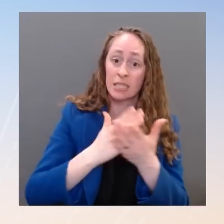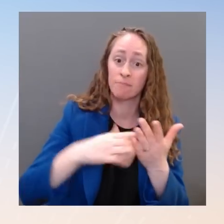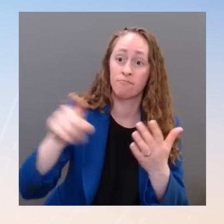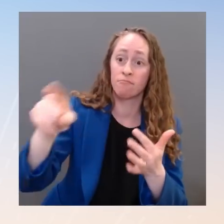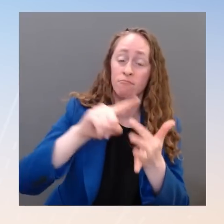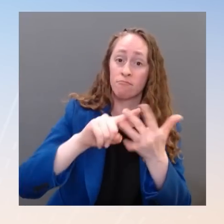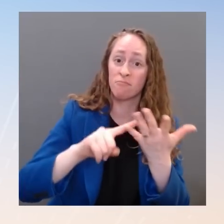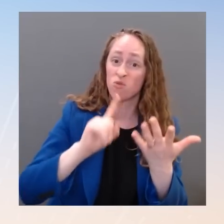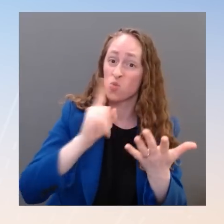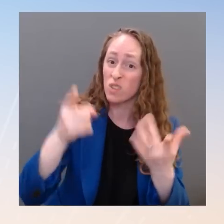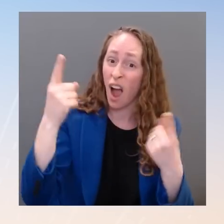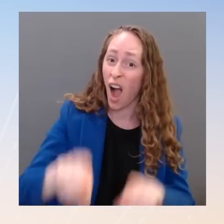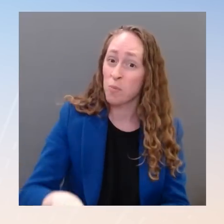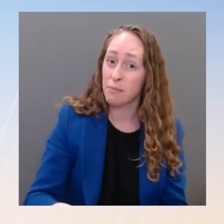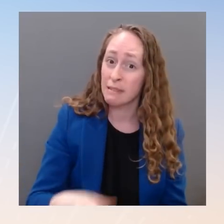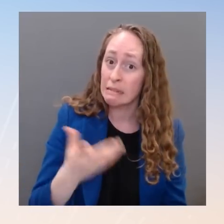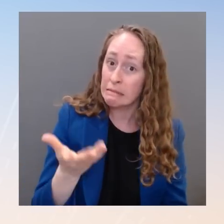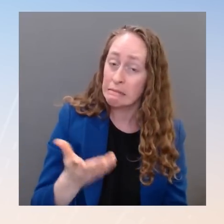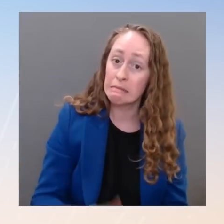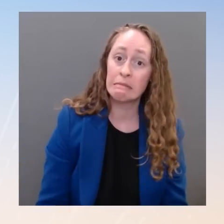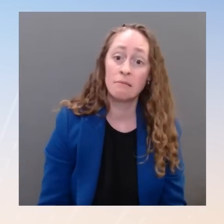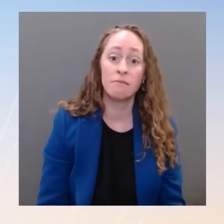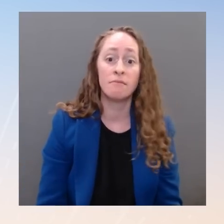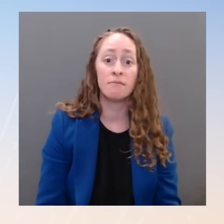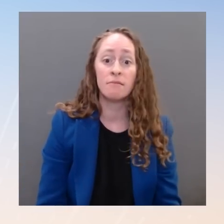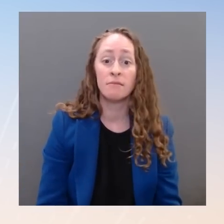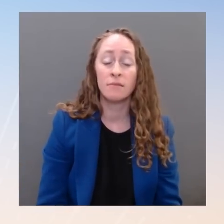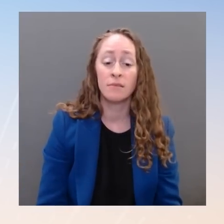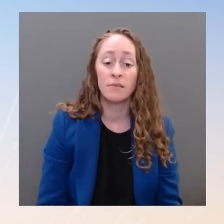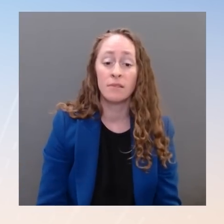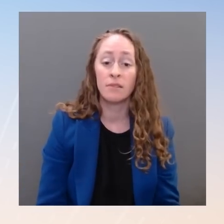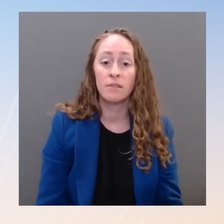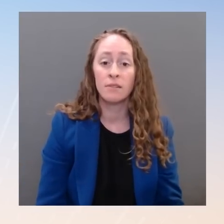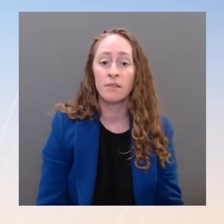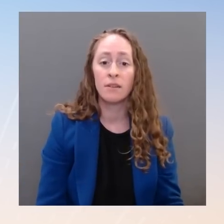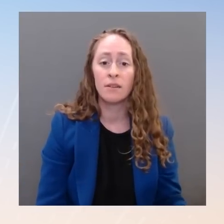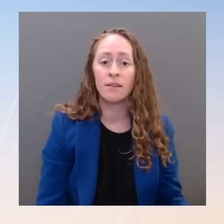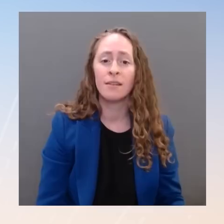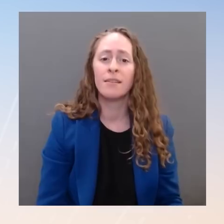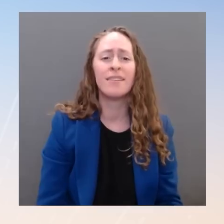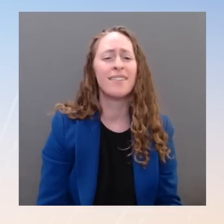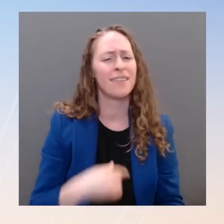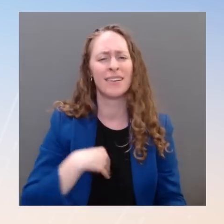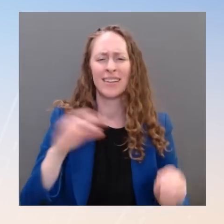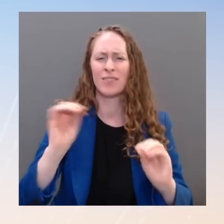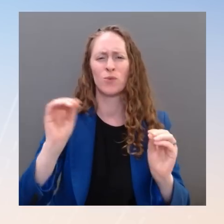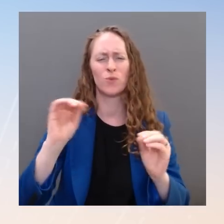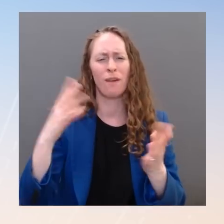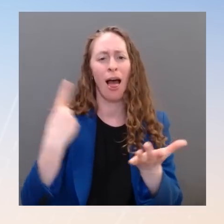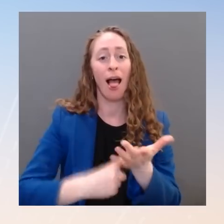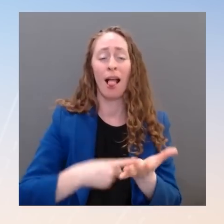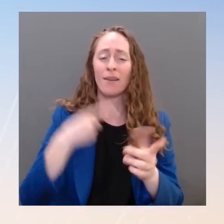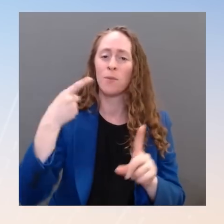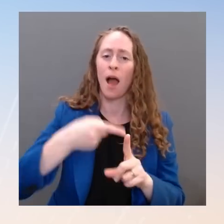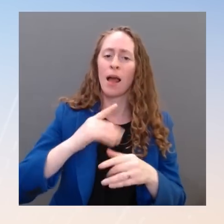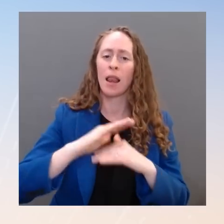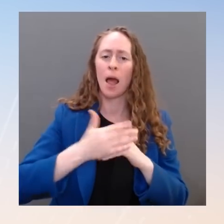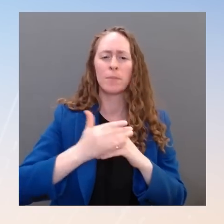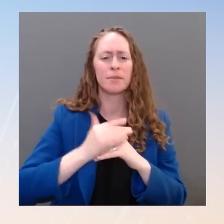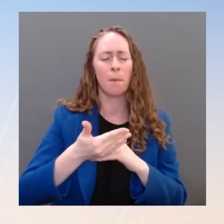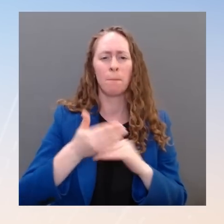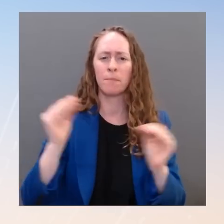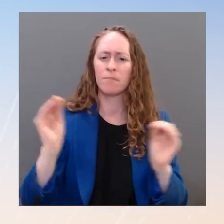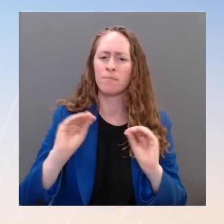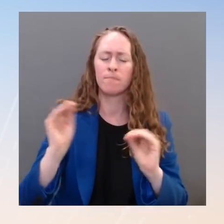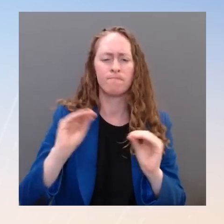tell you is that it sounds like the objective of the board is to prevent disinformation and misinformation from traveling around the country in a